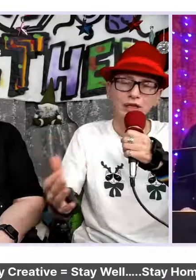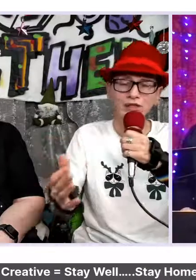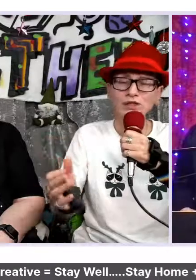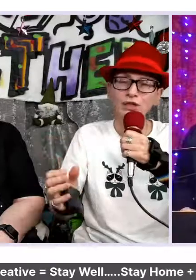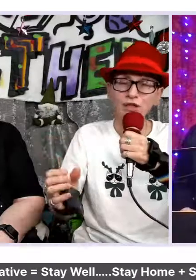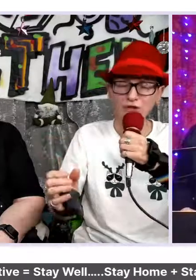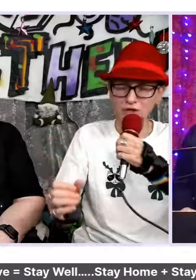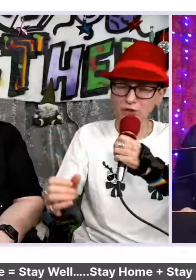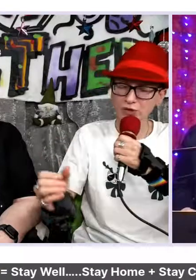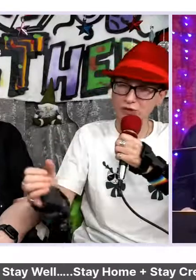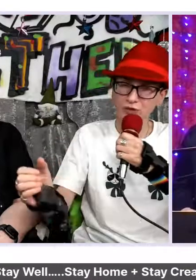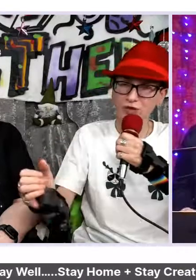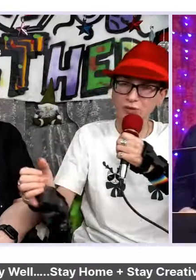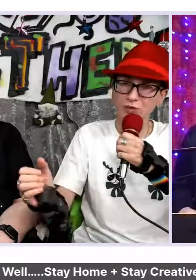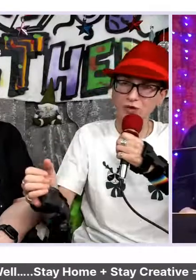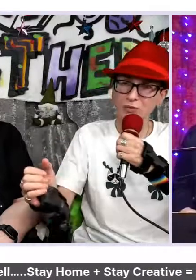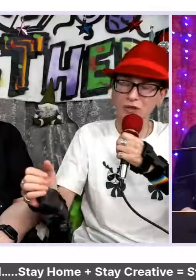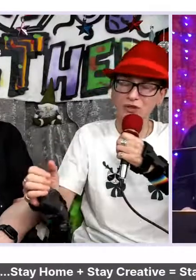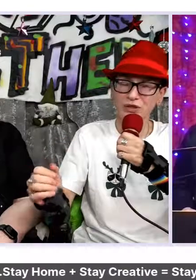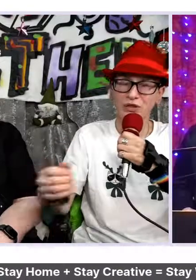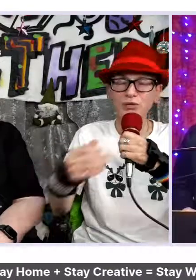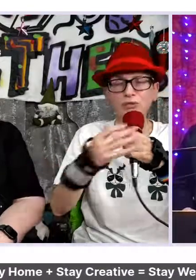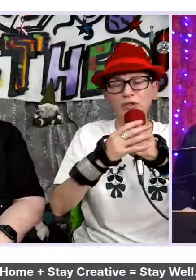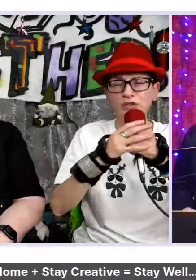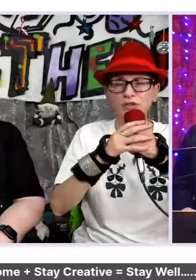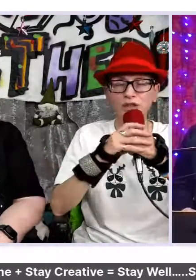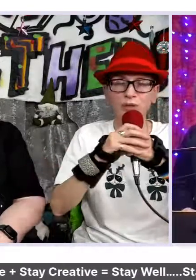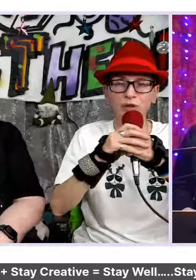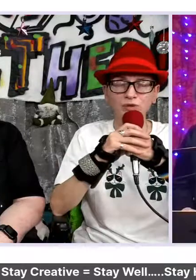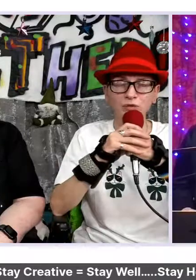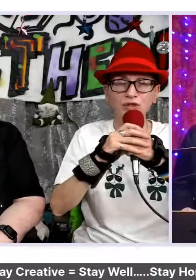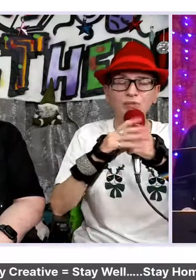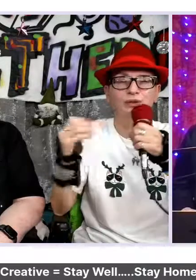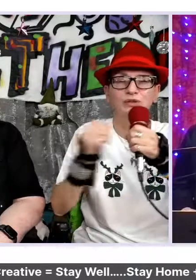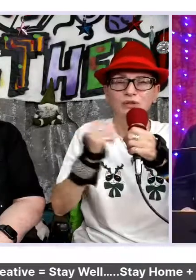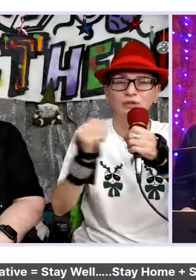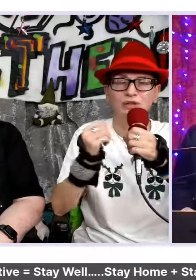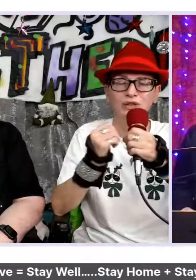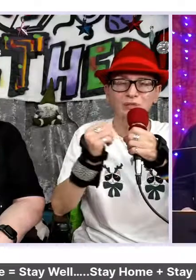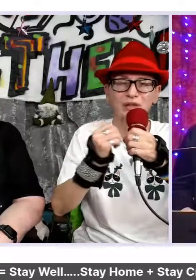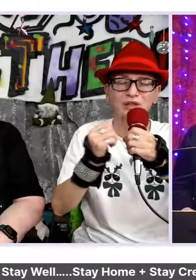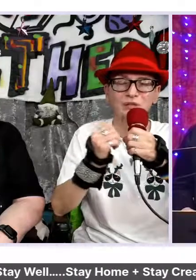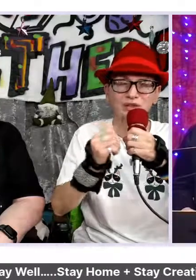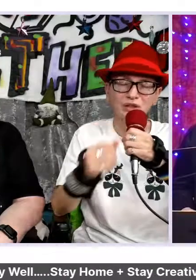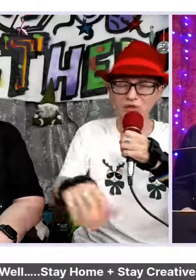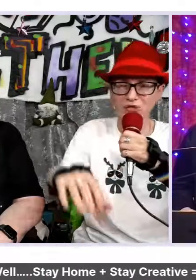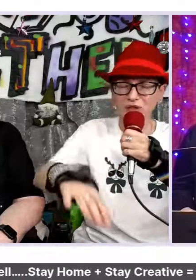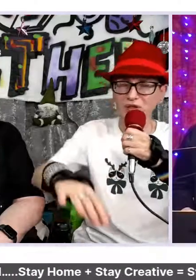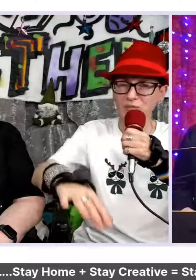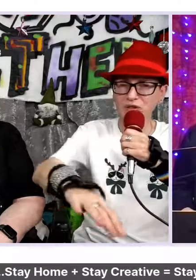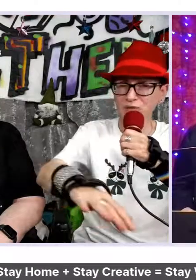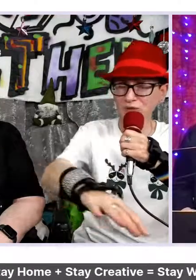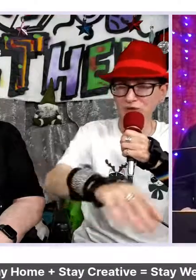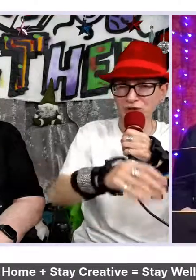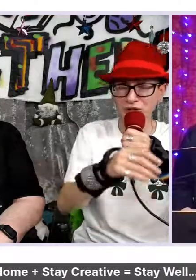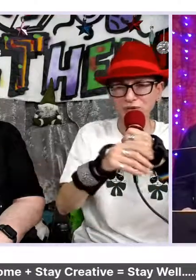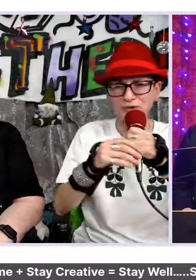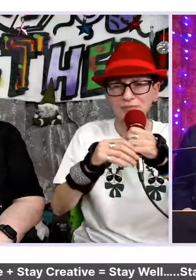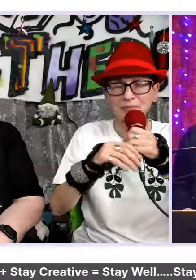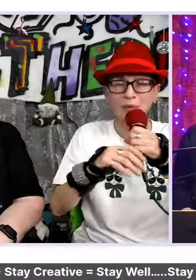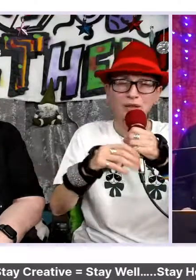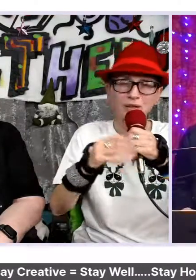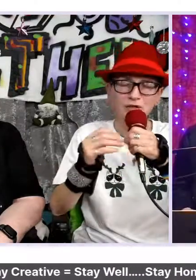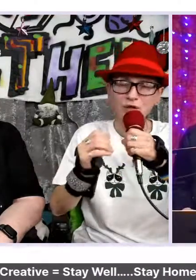of classic coconut shells that you bang together, but pointed out that whereas Monty Python, they sit there banging them together, in fact, they bang them on the